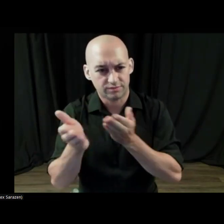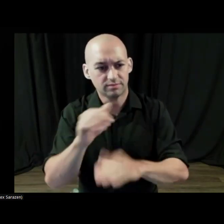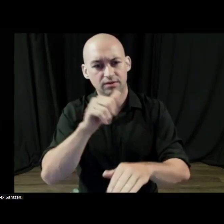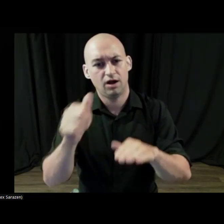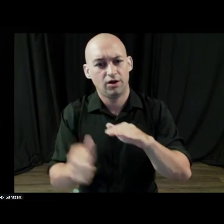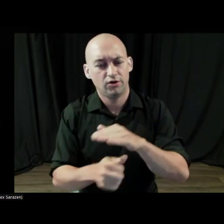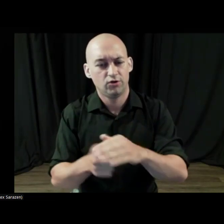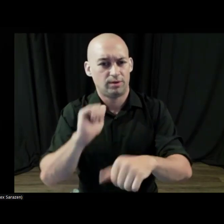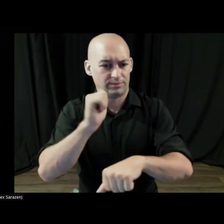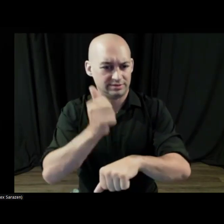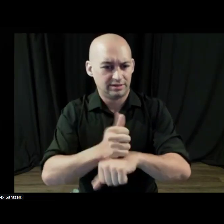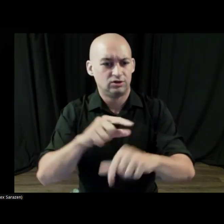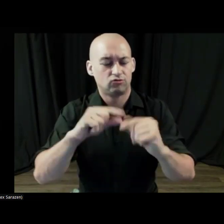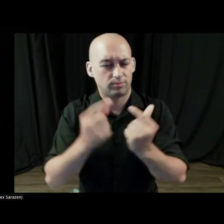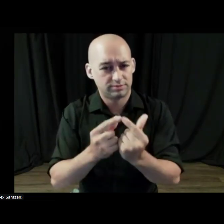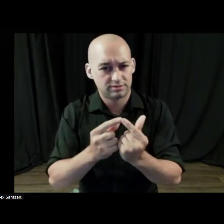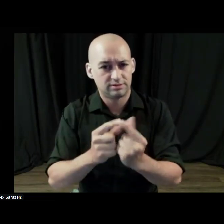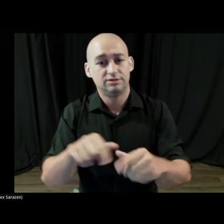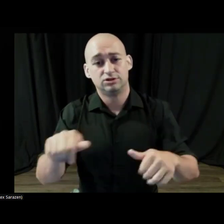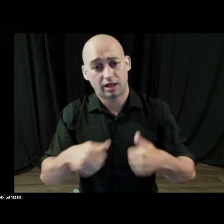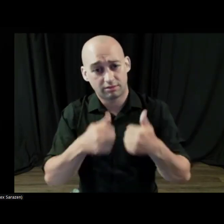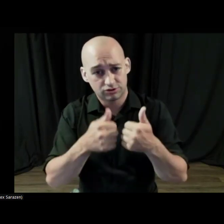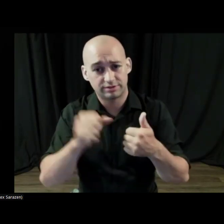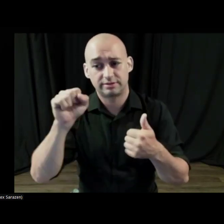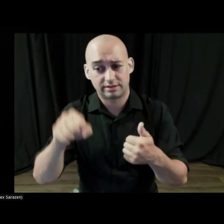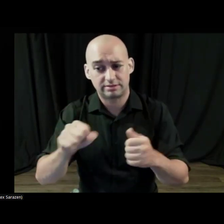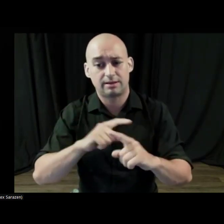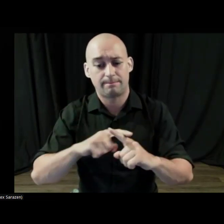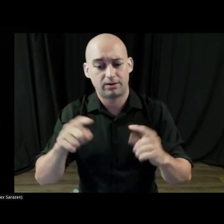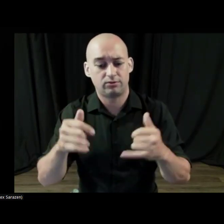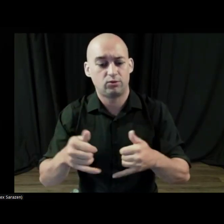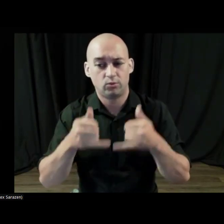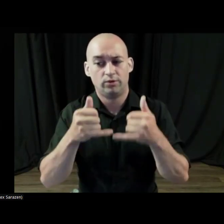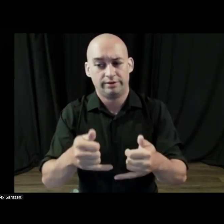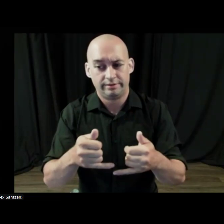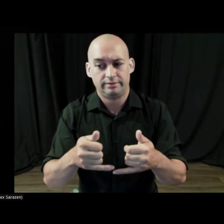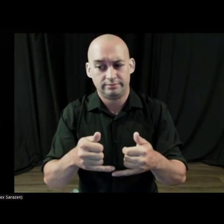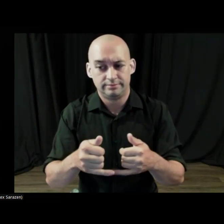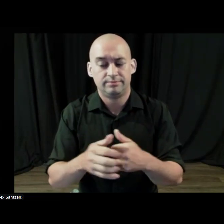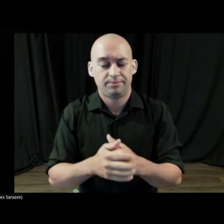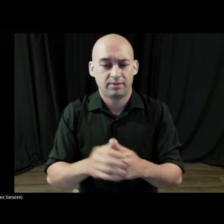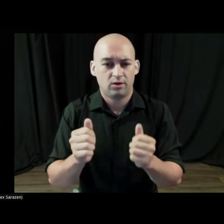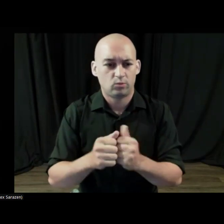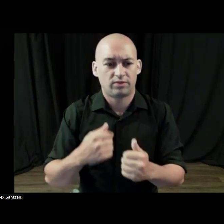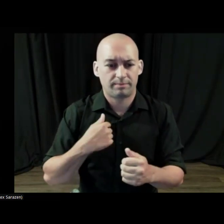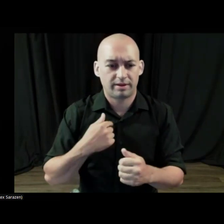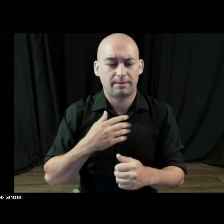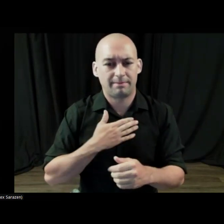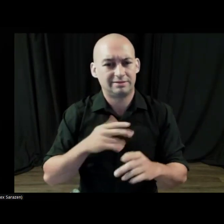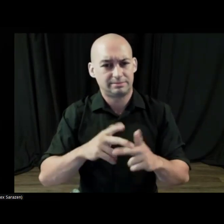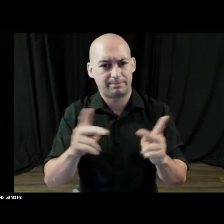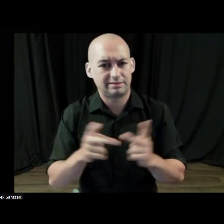it's been challenging, but it's also been very rewarding. So with me in my space and my leadership role,